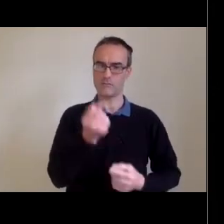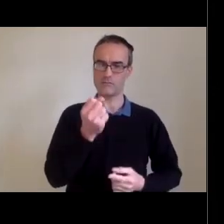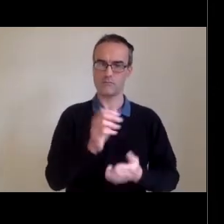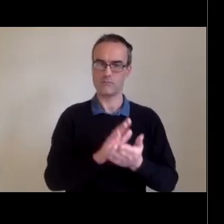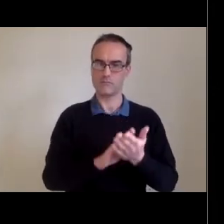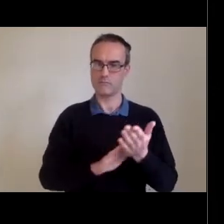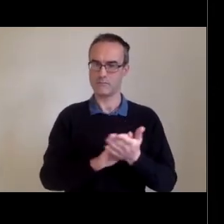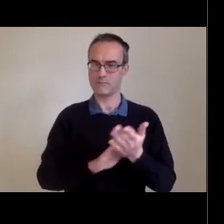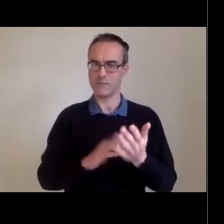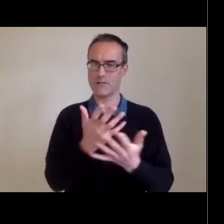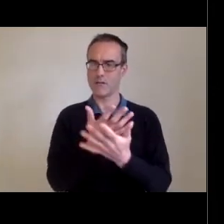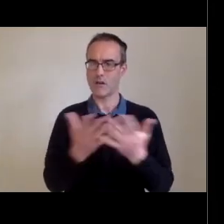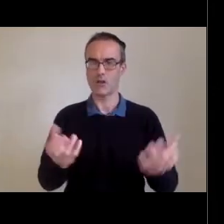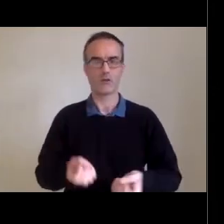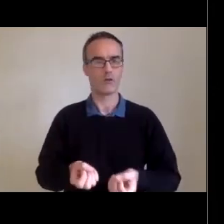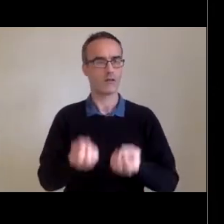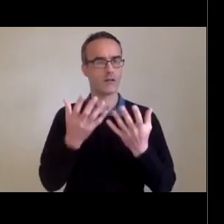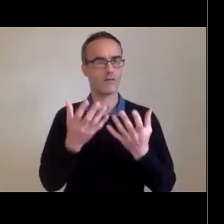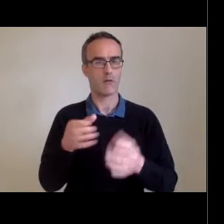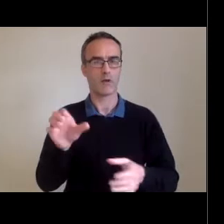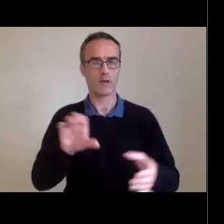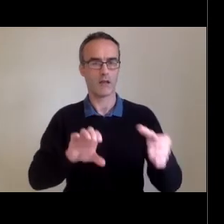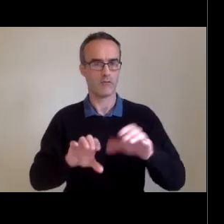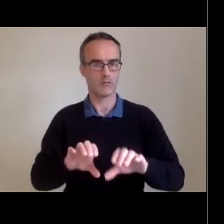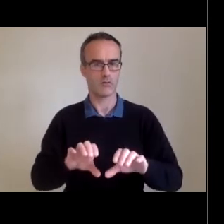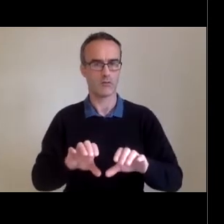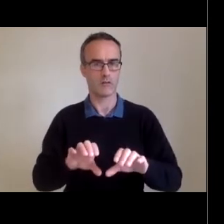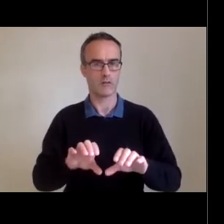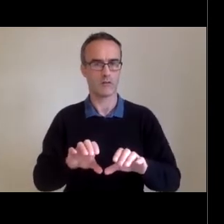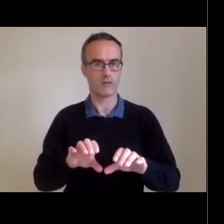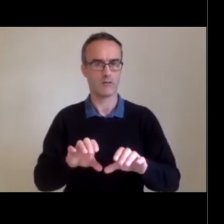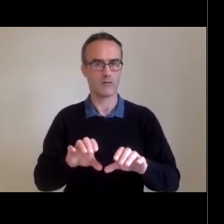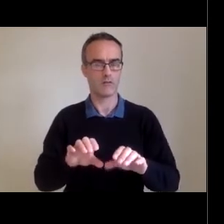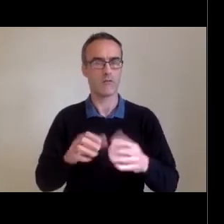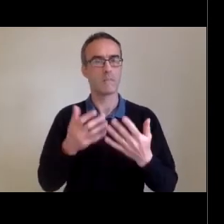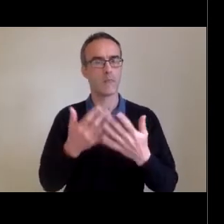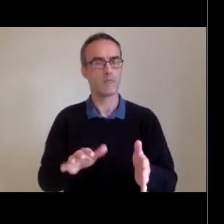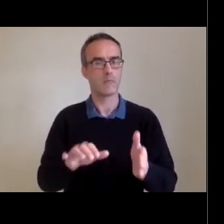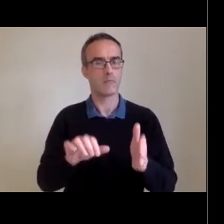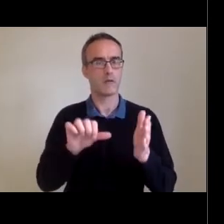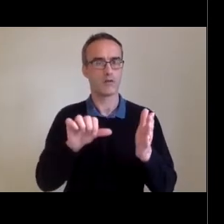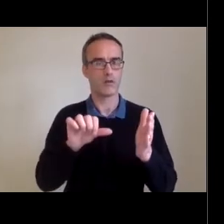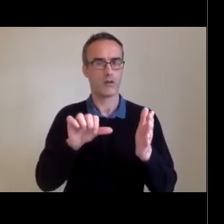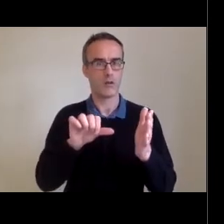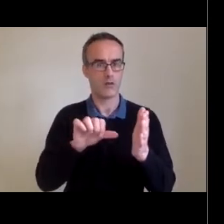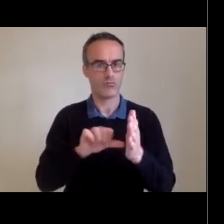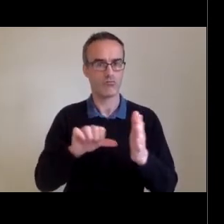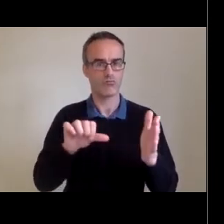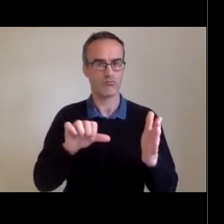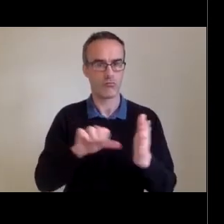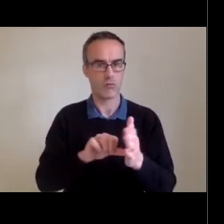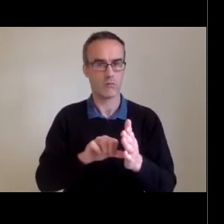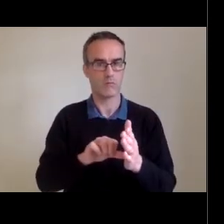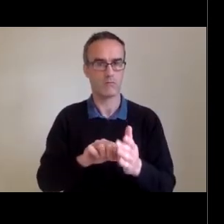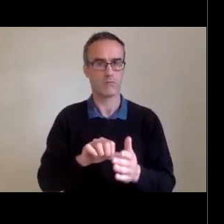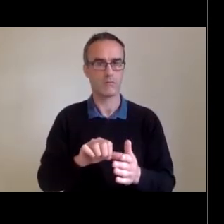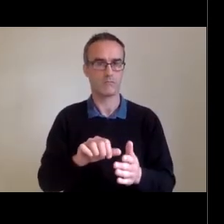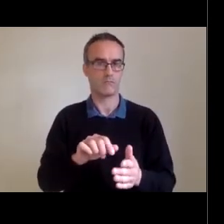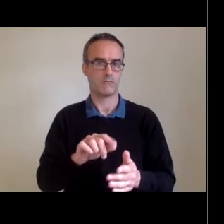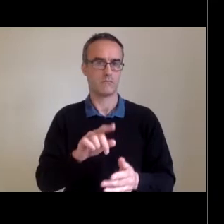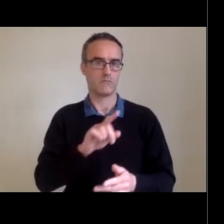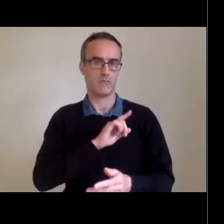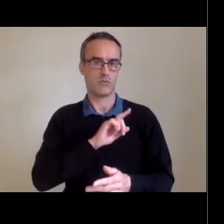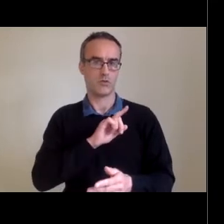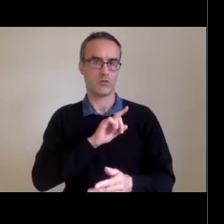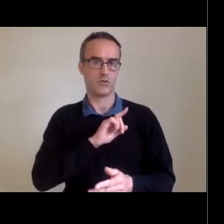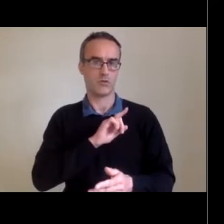chemists. There are lots of problems in securing job. The rate of unemployment